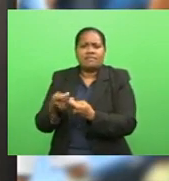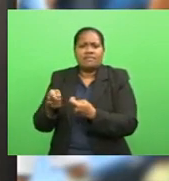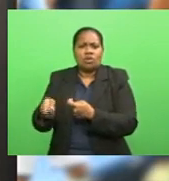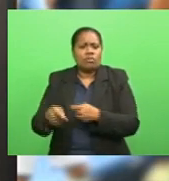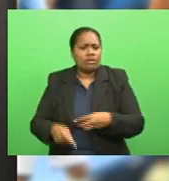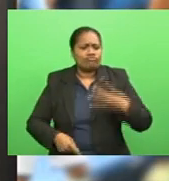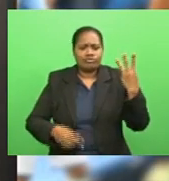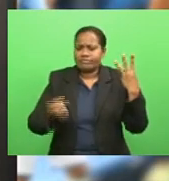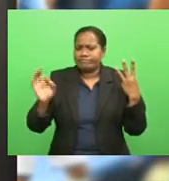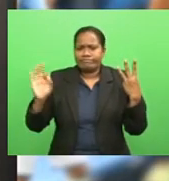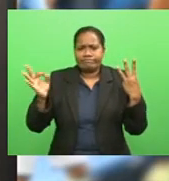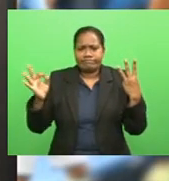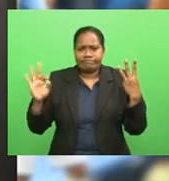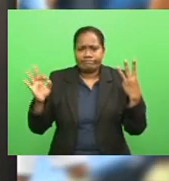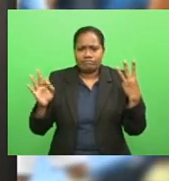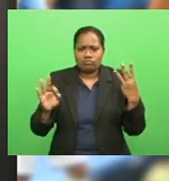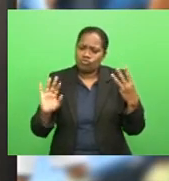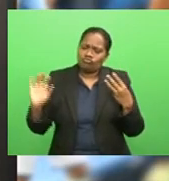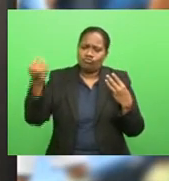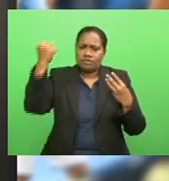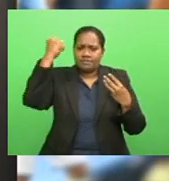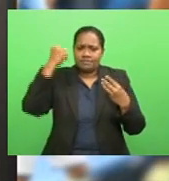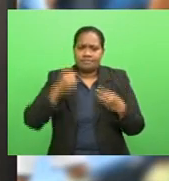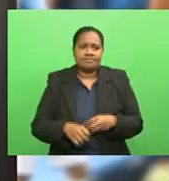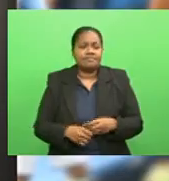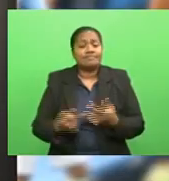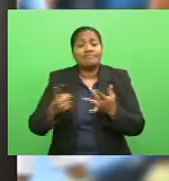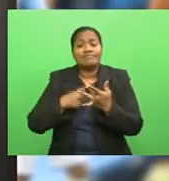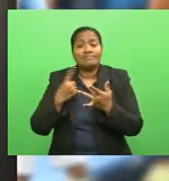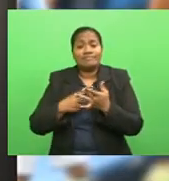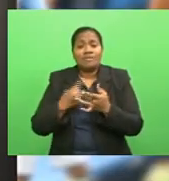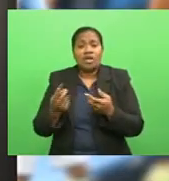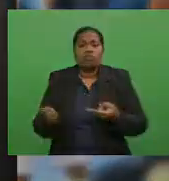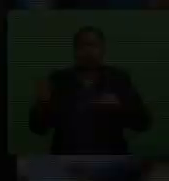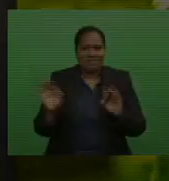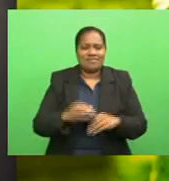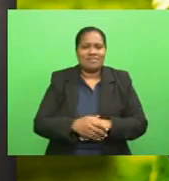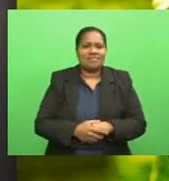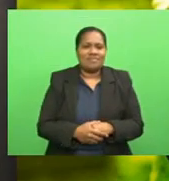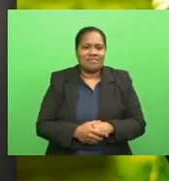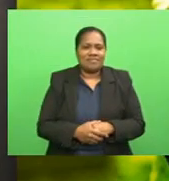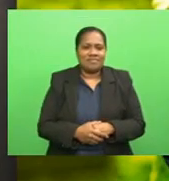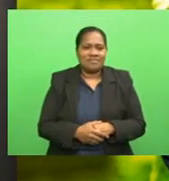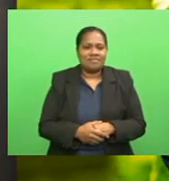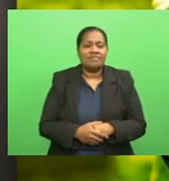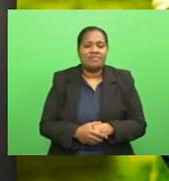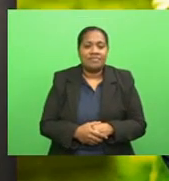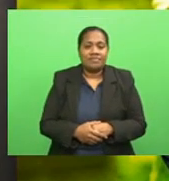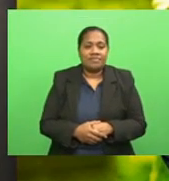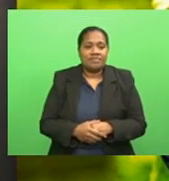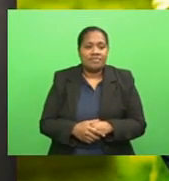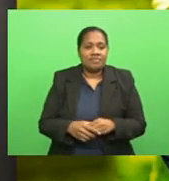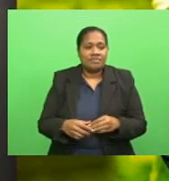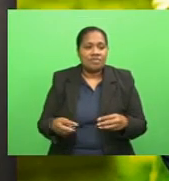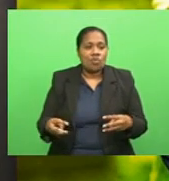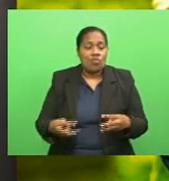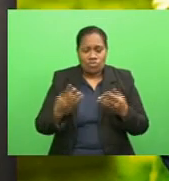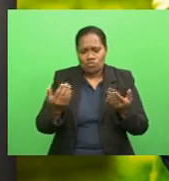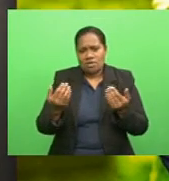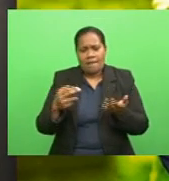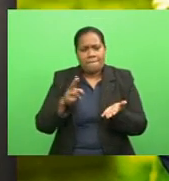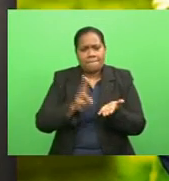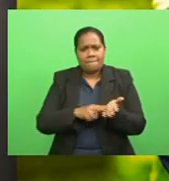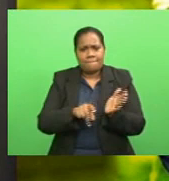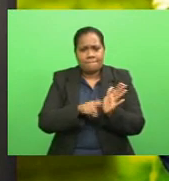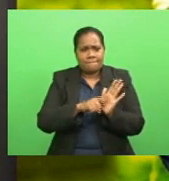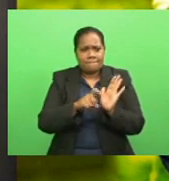win over Arsenal. In another match, Sheffield United drew 0-0 with Aston Villa. The Warriors coach is welcoming the NRL's warning to